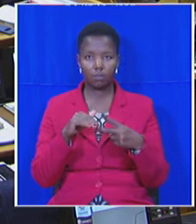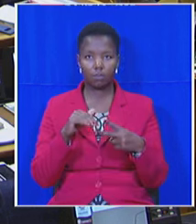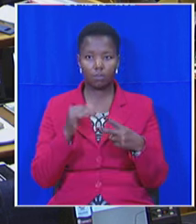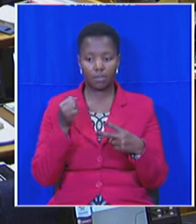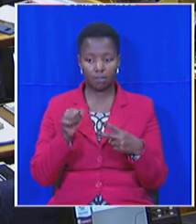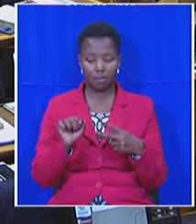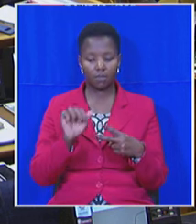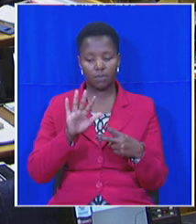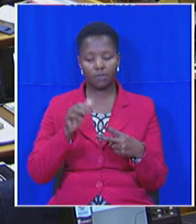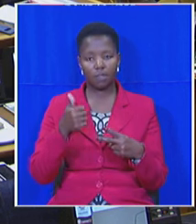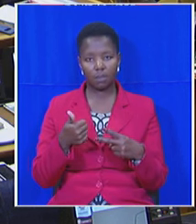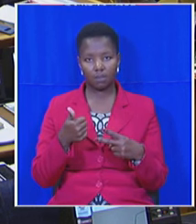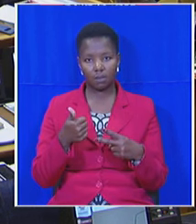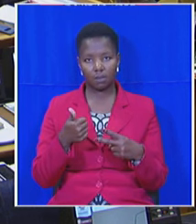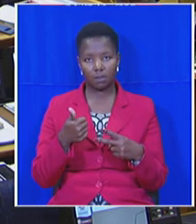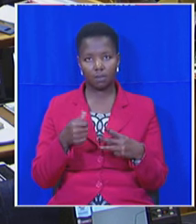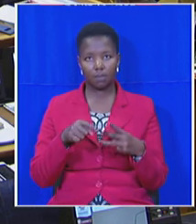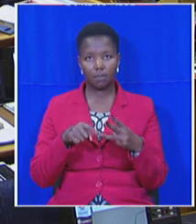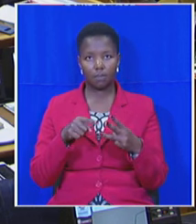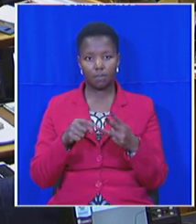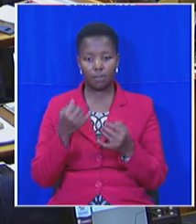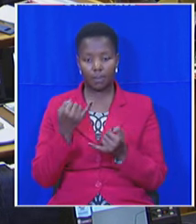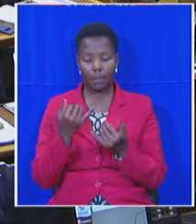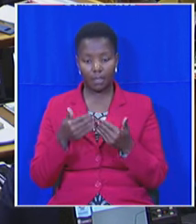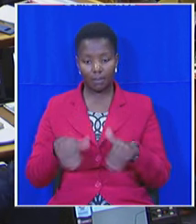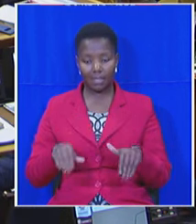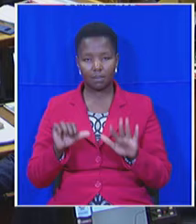No, 56. Abstain, 6.